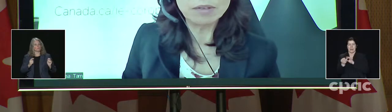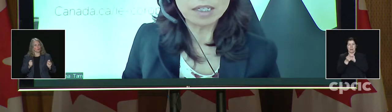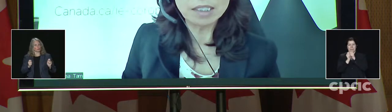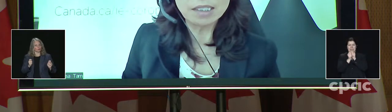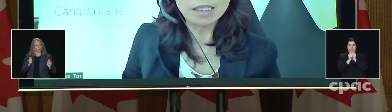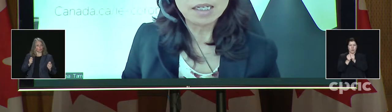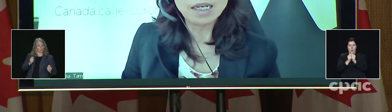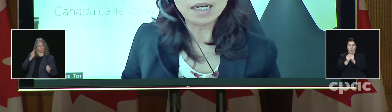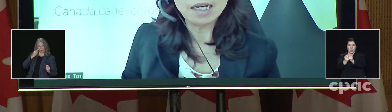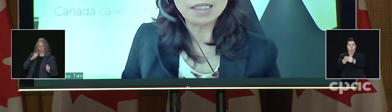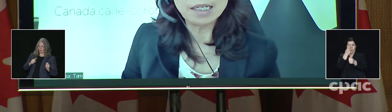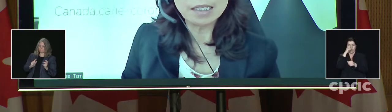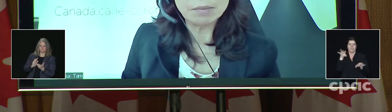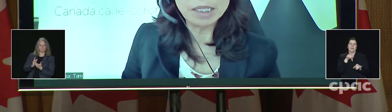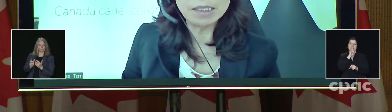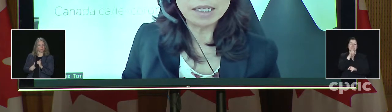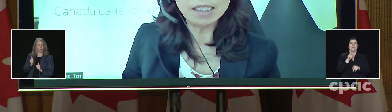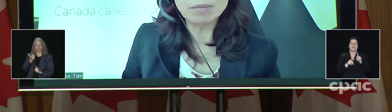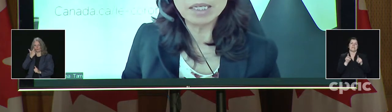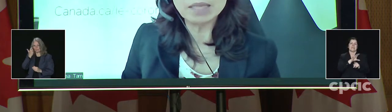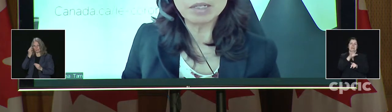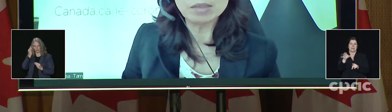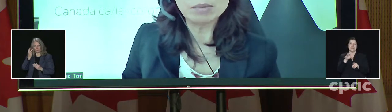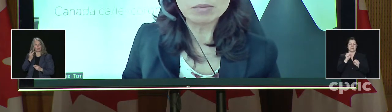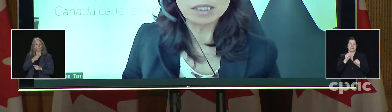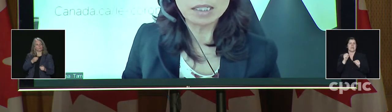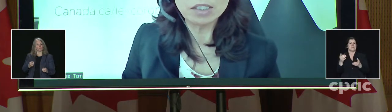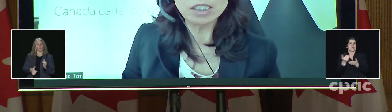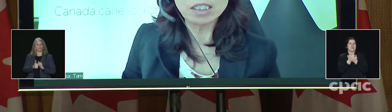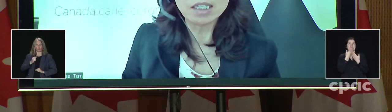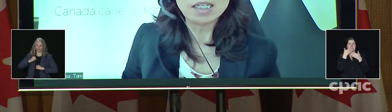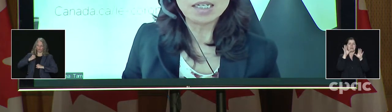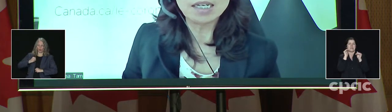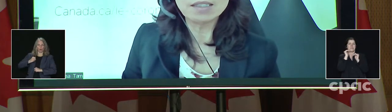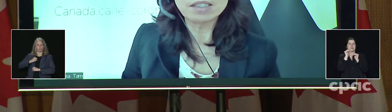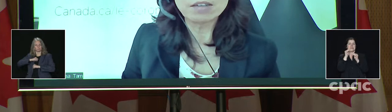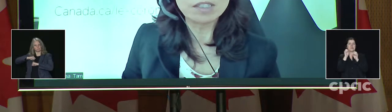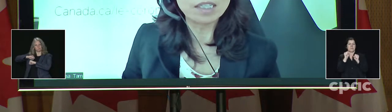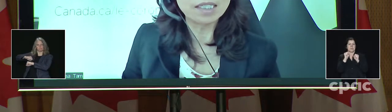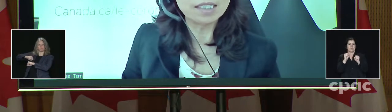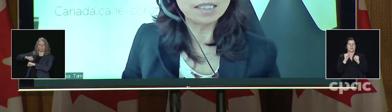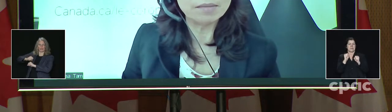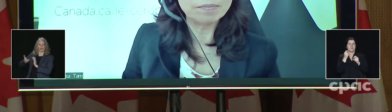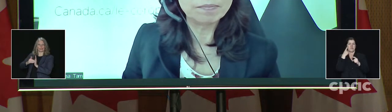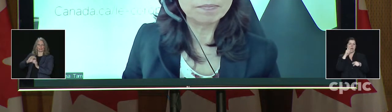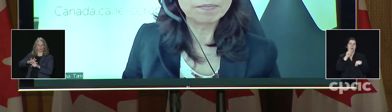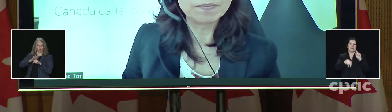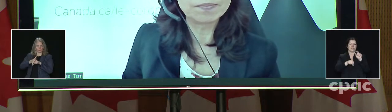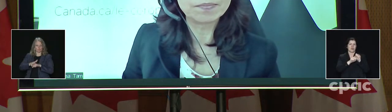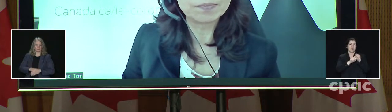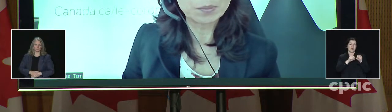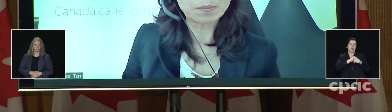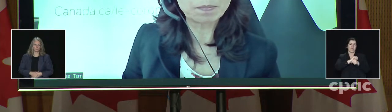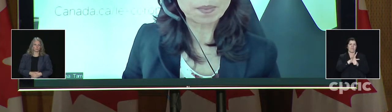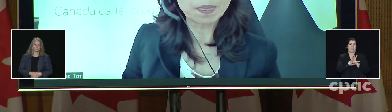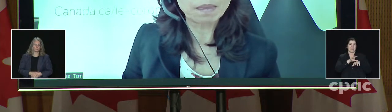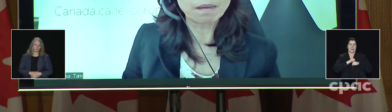are provided and can maintain the best possible protection against COVID-19.